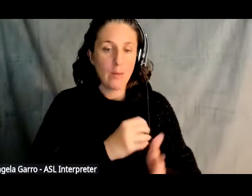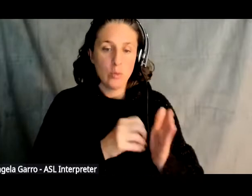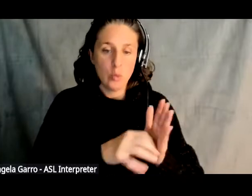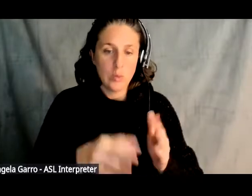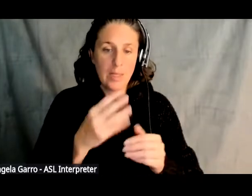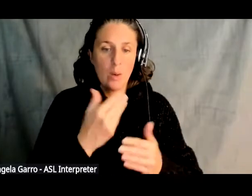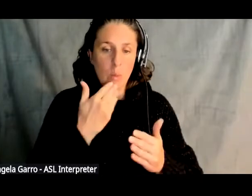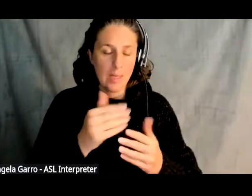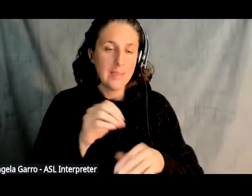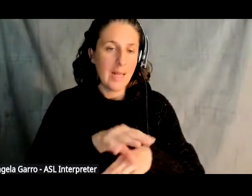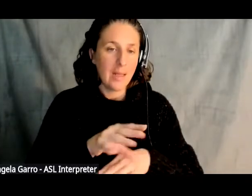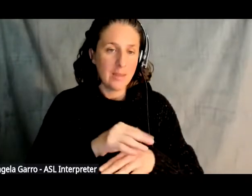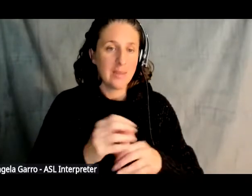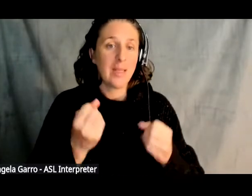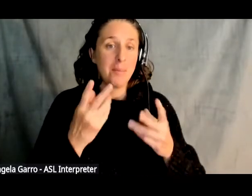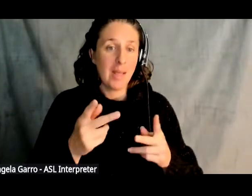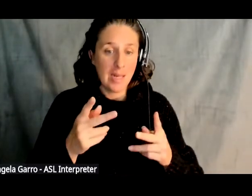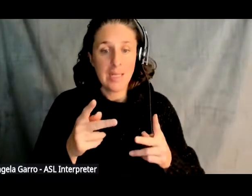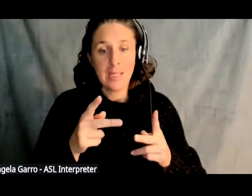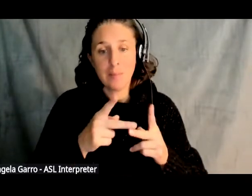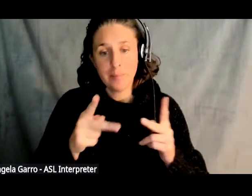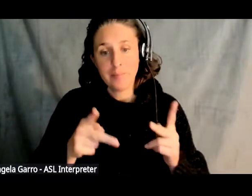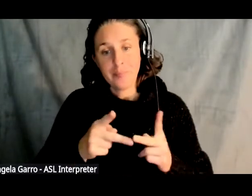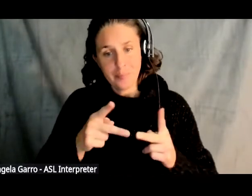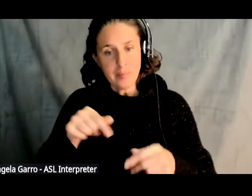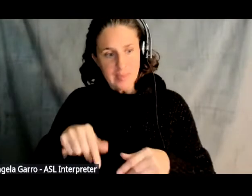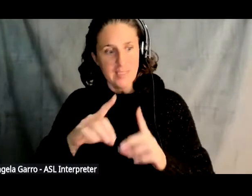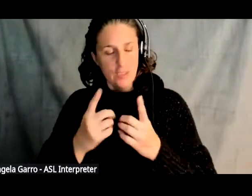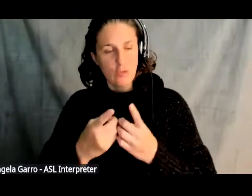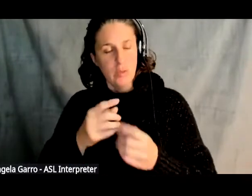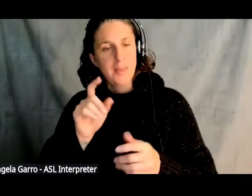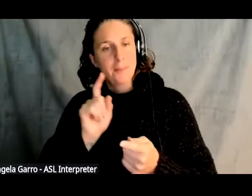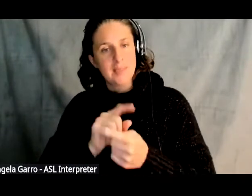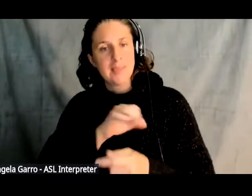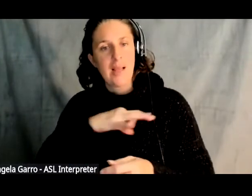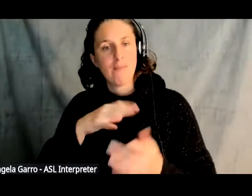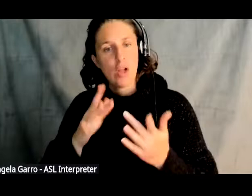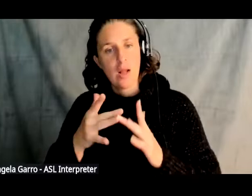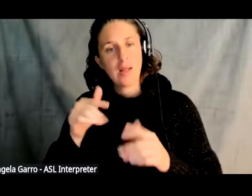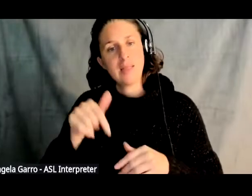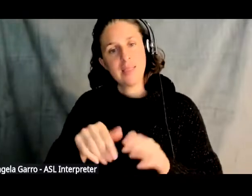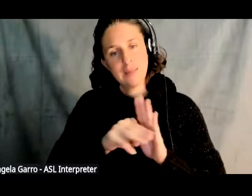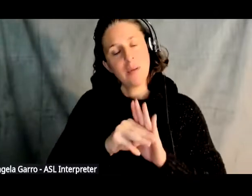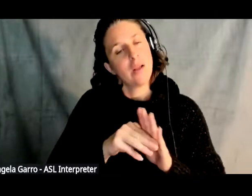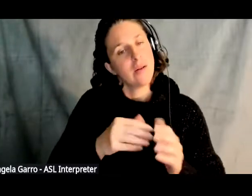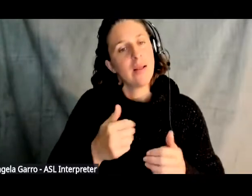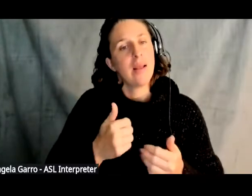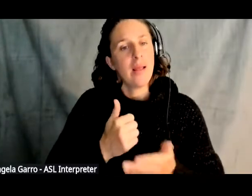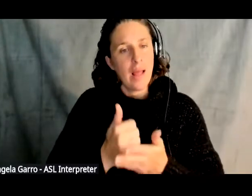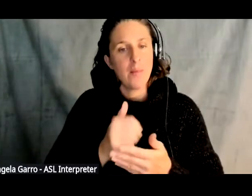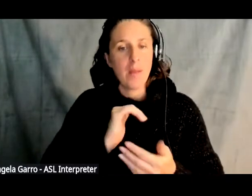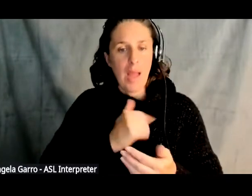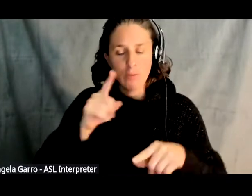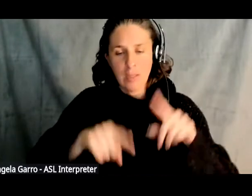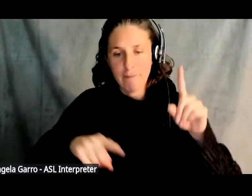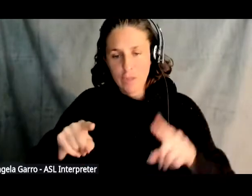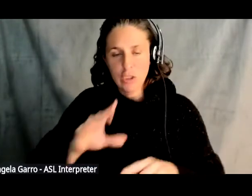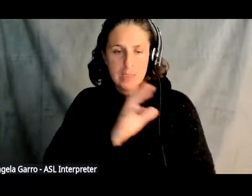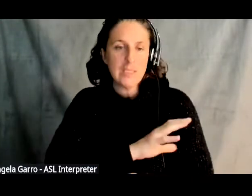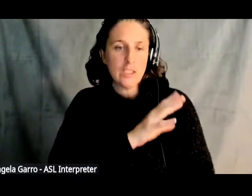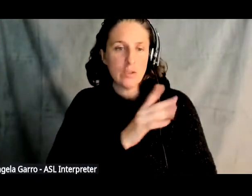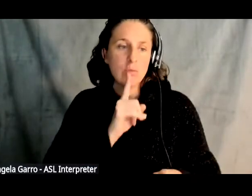of the positions in the district meet staff online, and this model helps retain our diverse clinicians who are crucial to our program and for